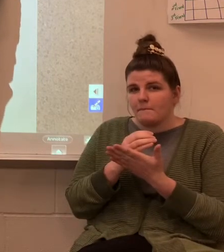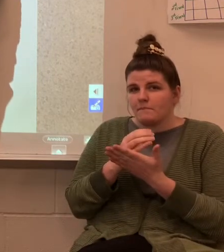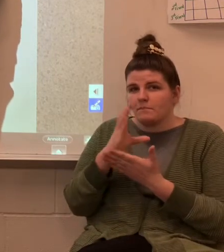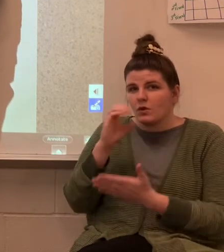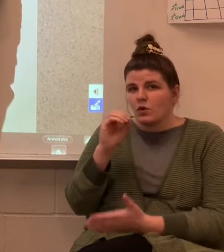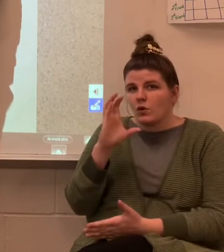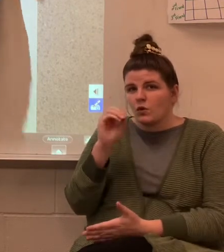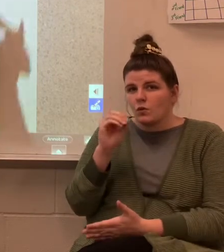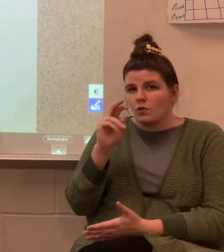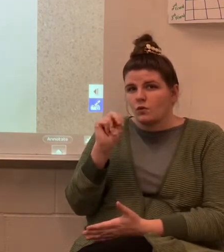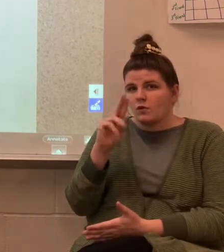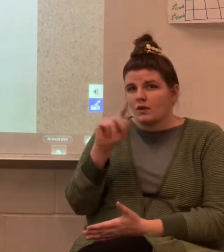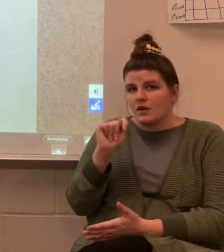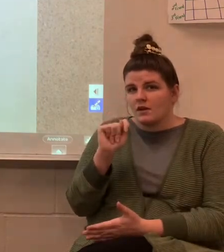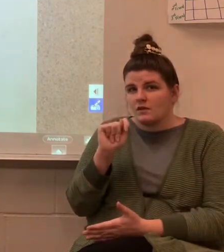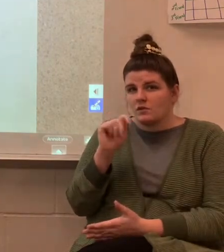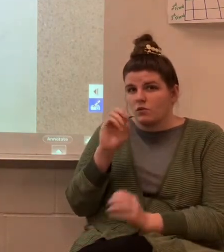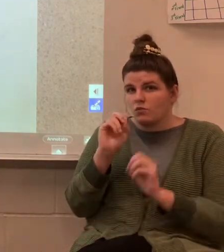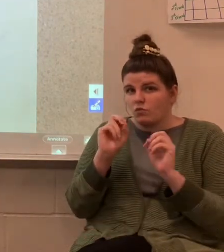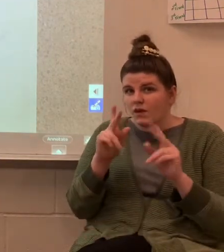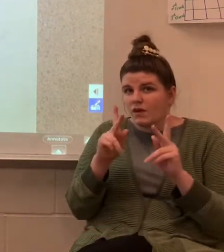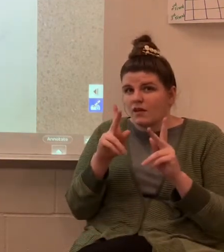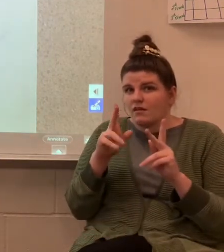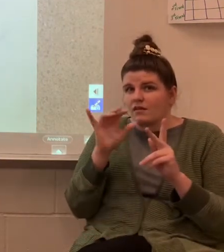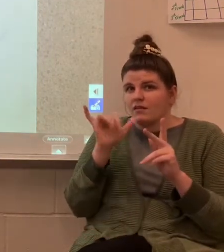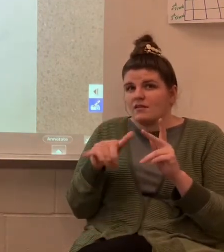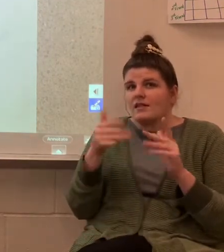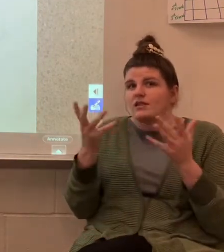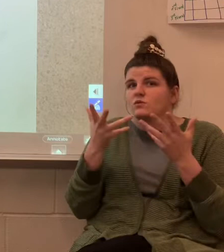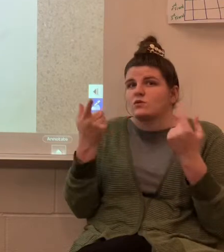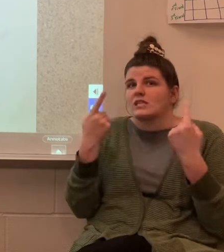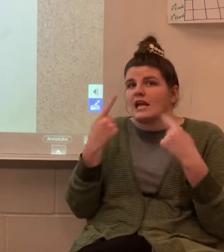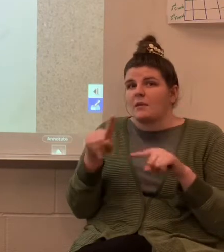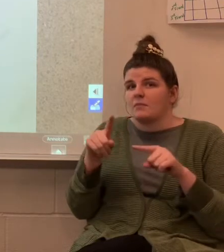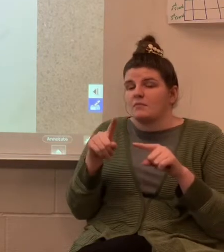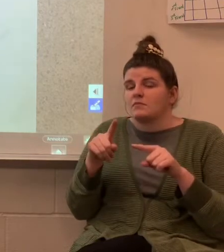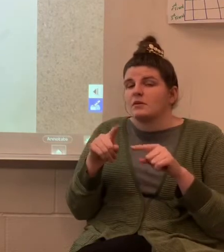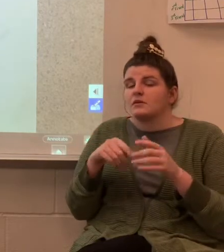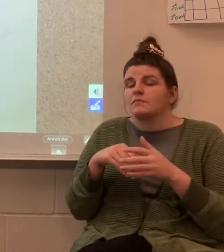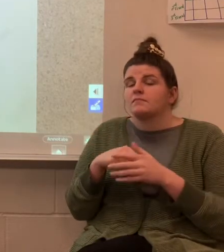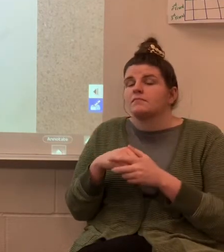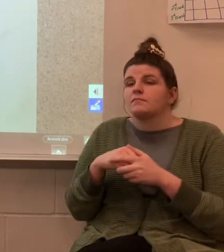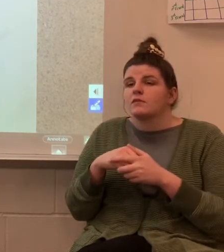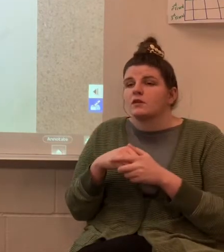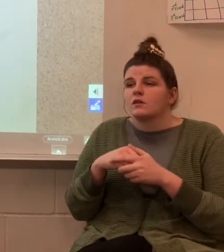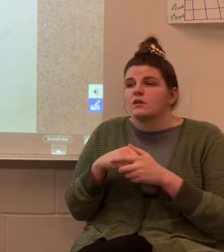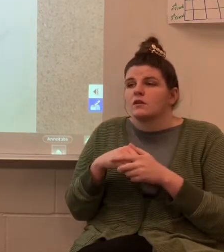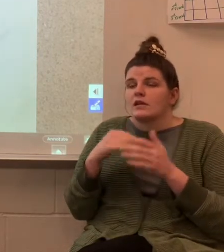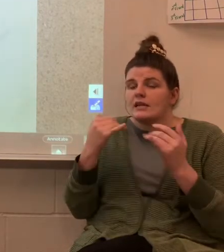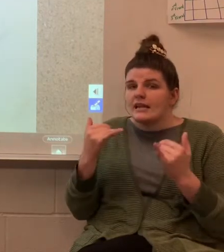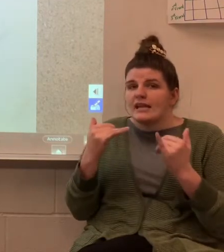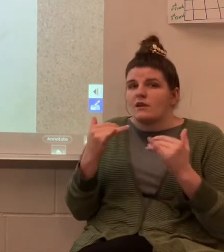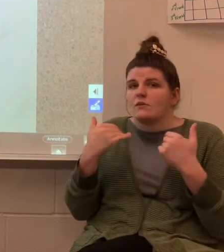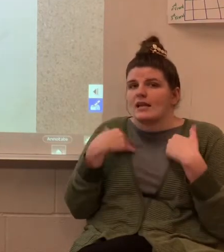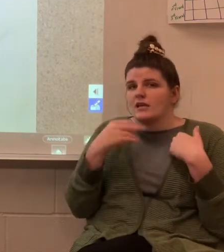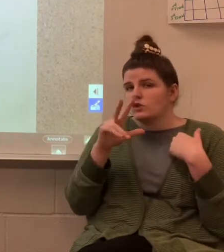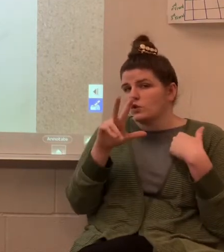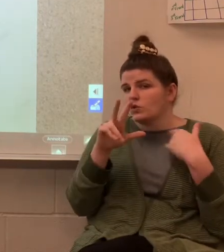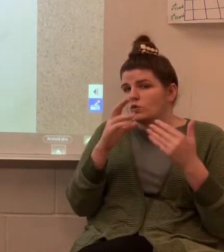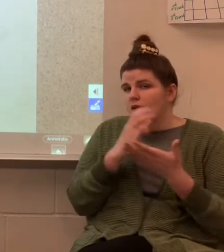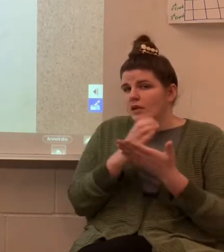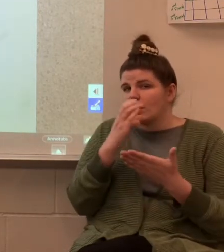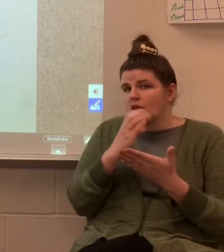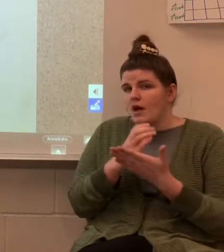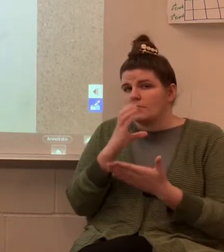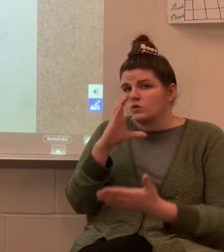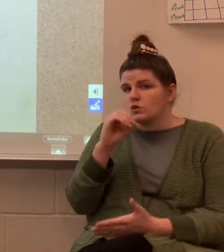coconut. All right, so that's kind of what's going on up there. At this point though, he has 3 cups of coconut milk. How many cups of